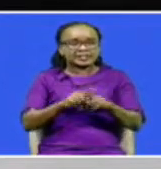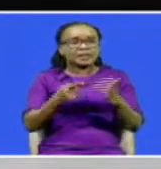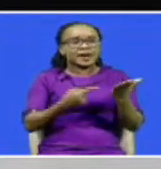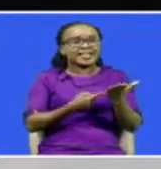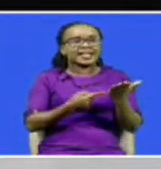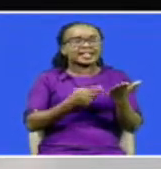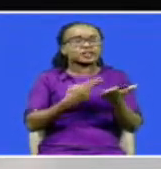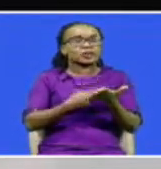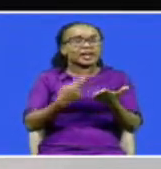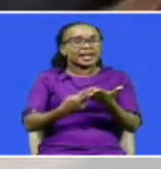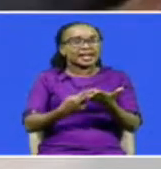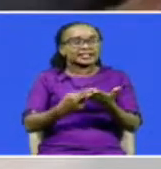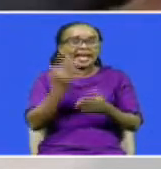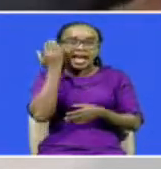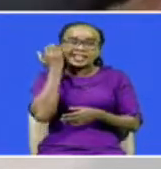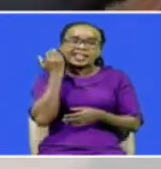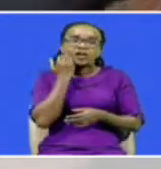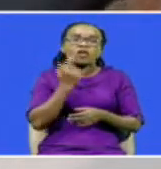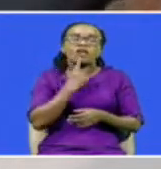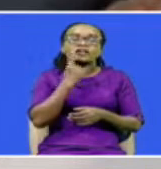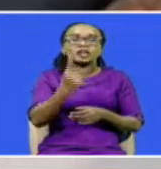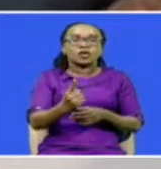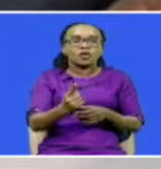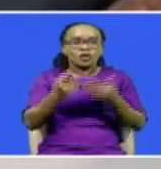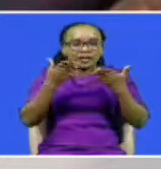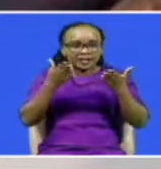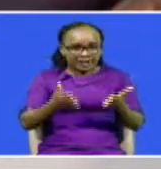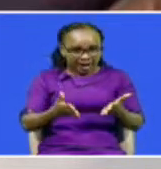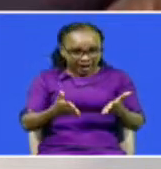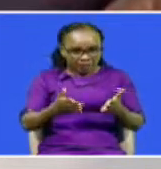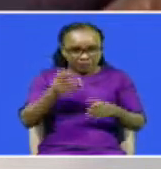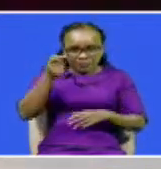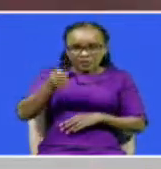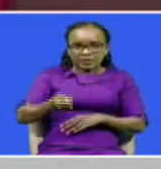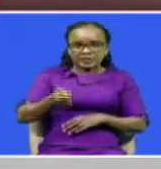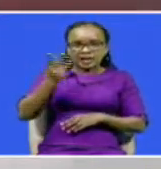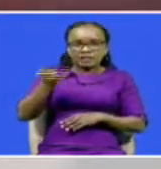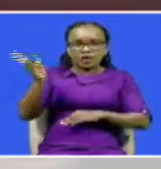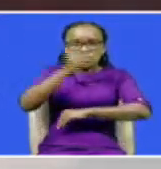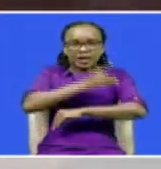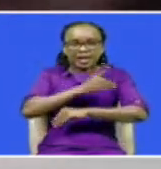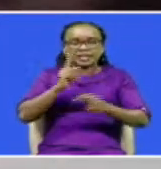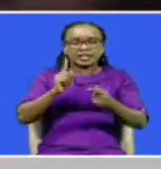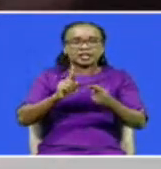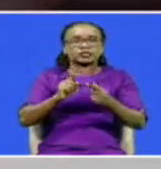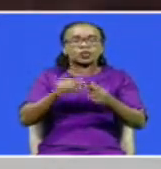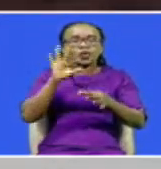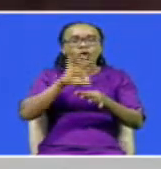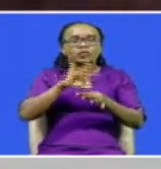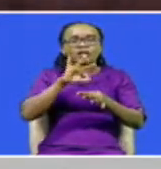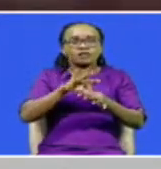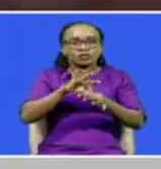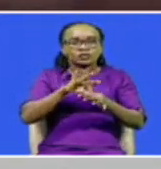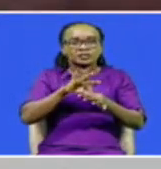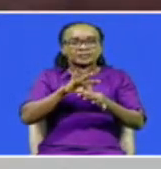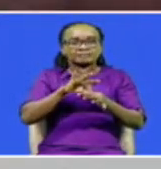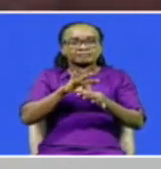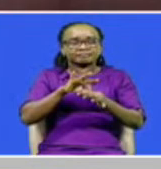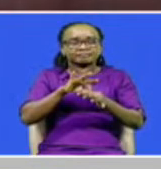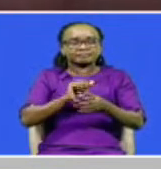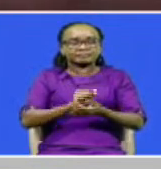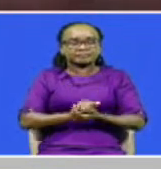register. The court ruling now settles the uncertainty, just 4 days to go to the polls. Rita